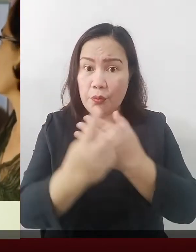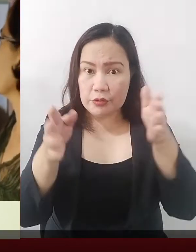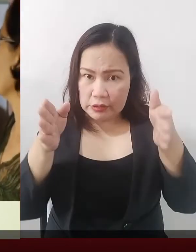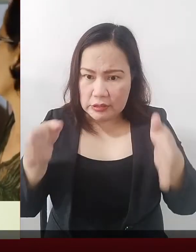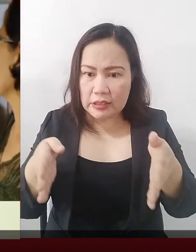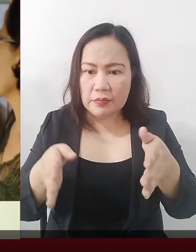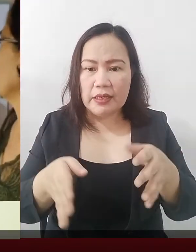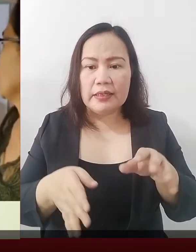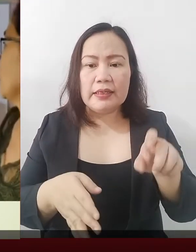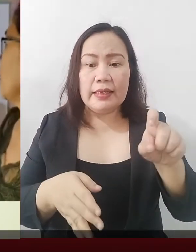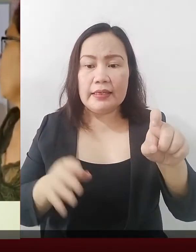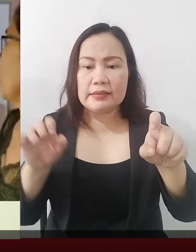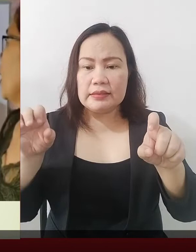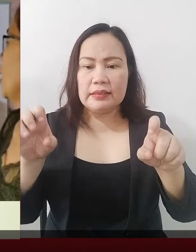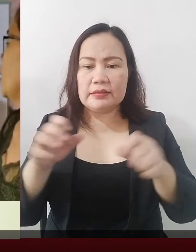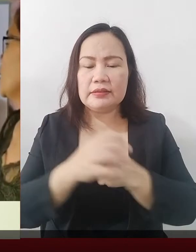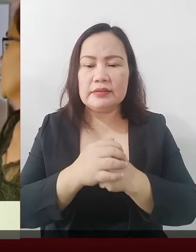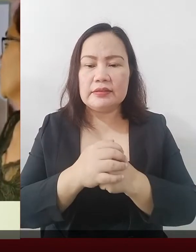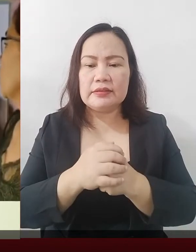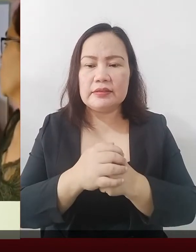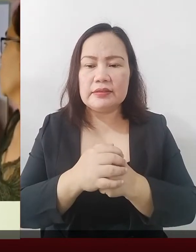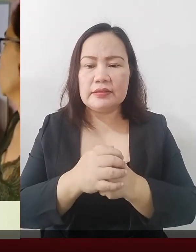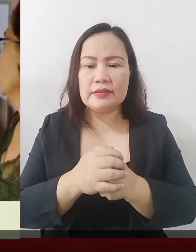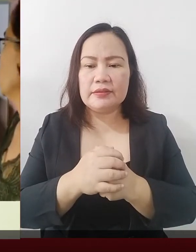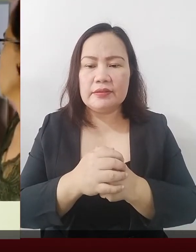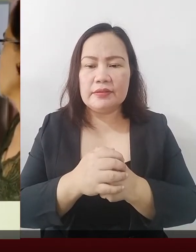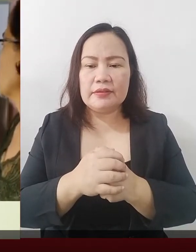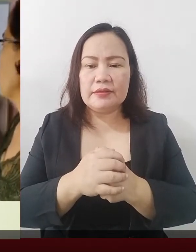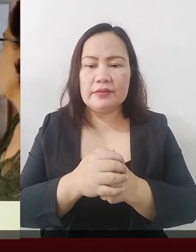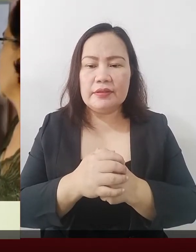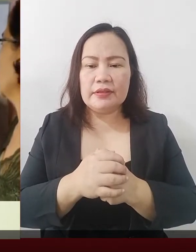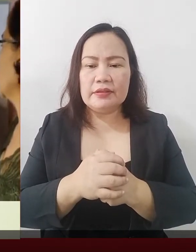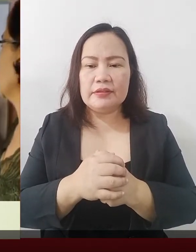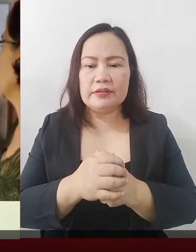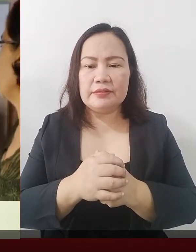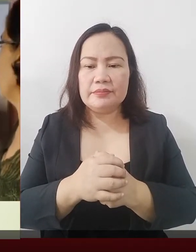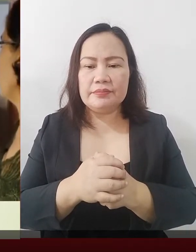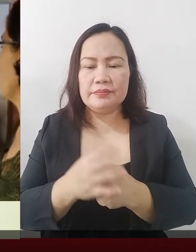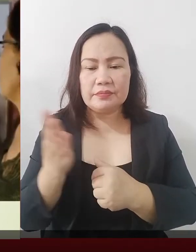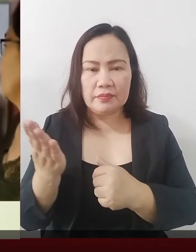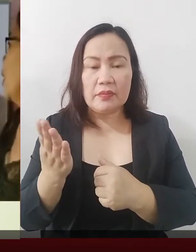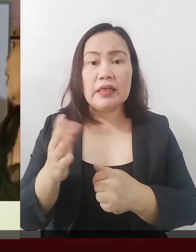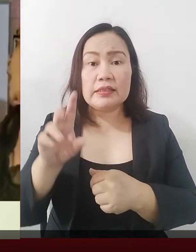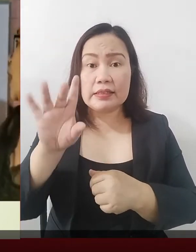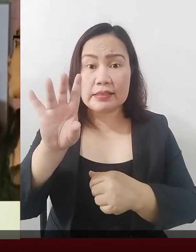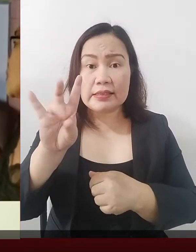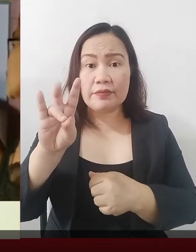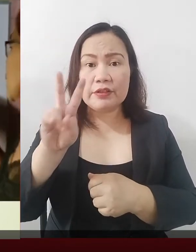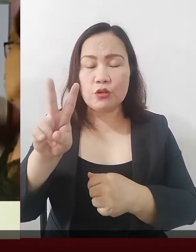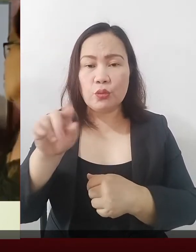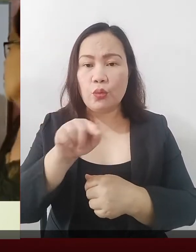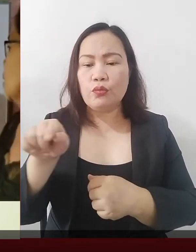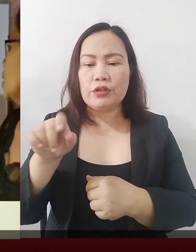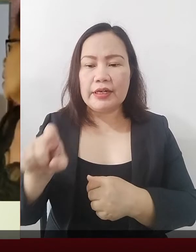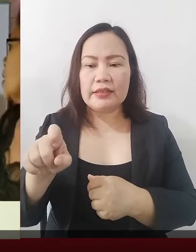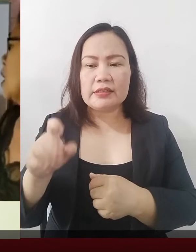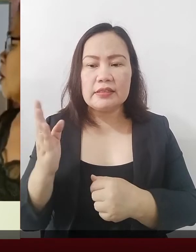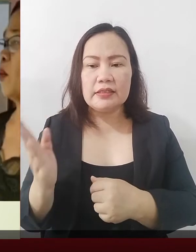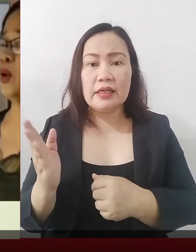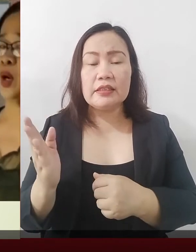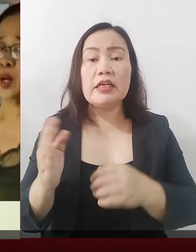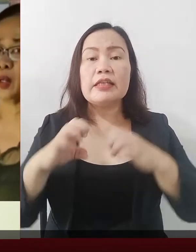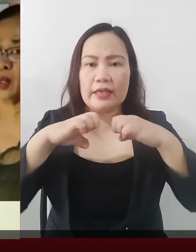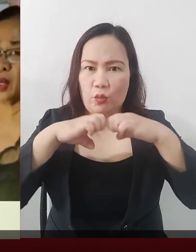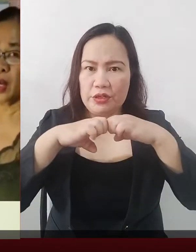x, then y is equal to 72 over x. So, this is